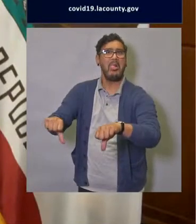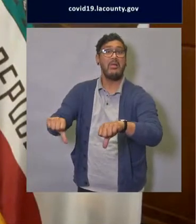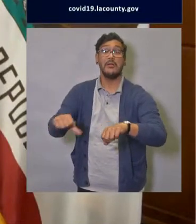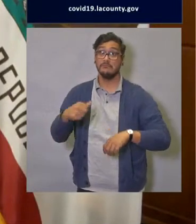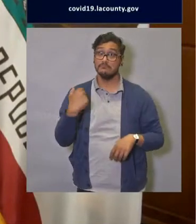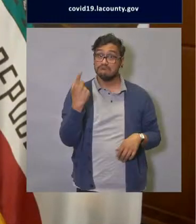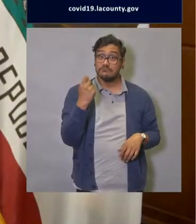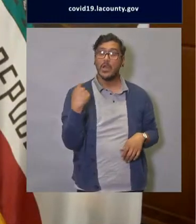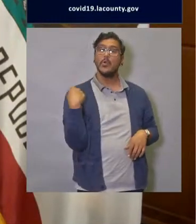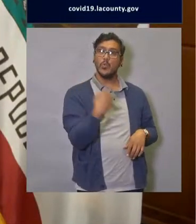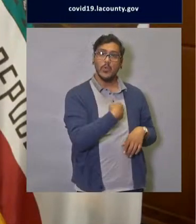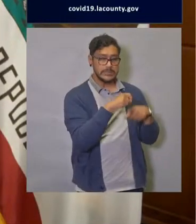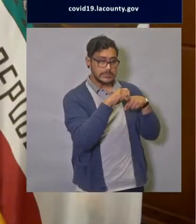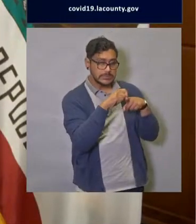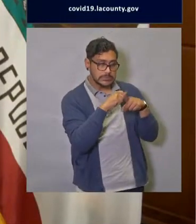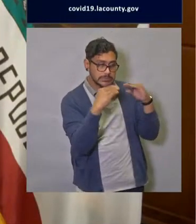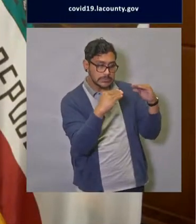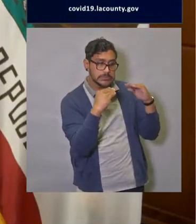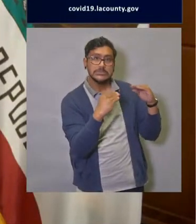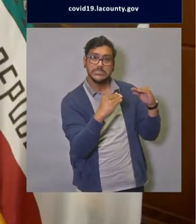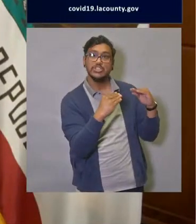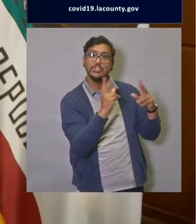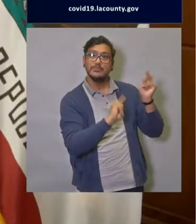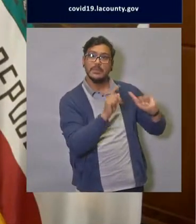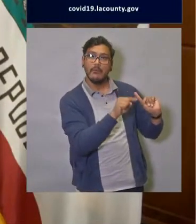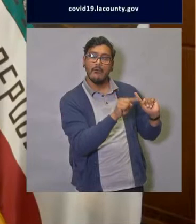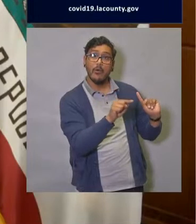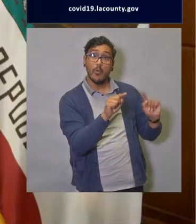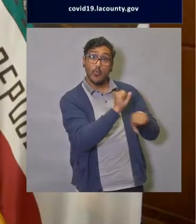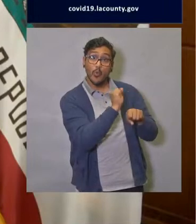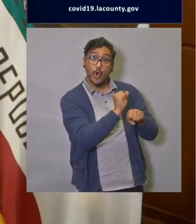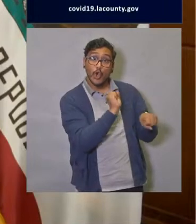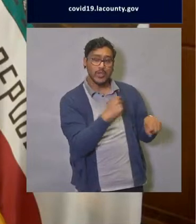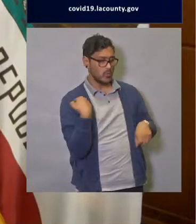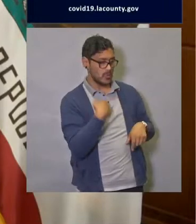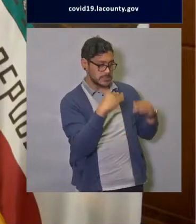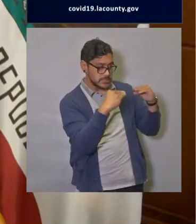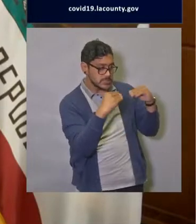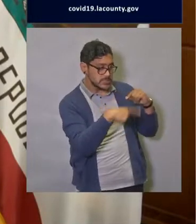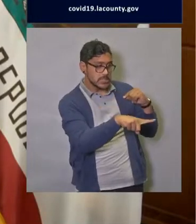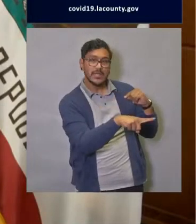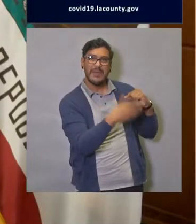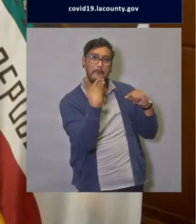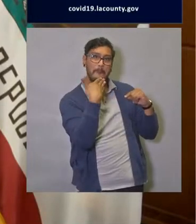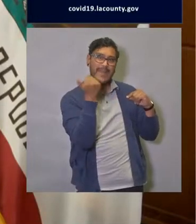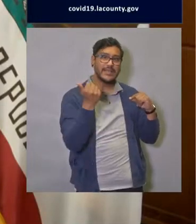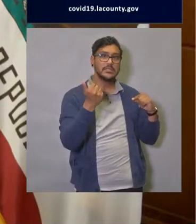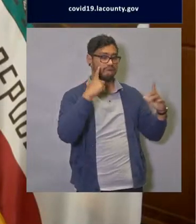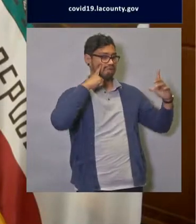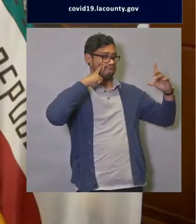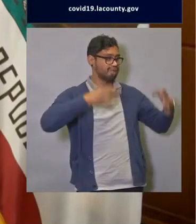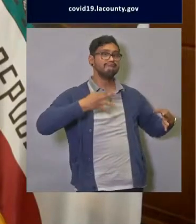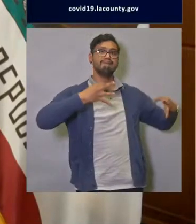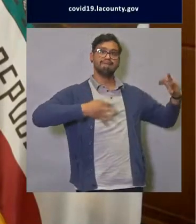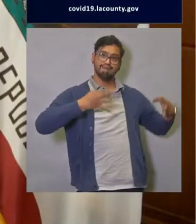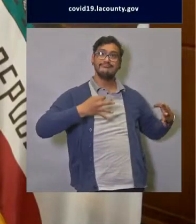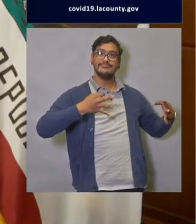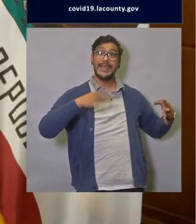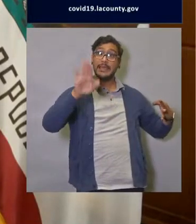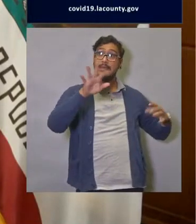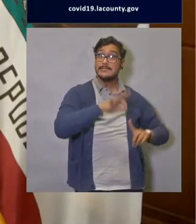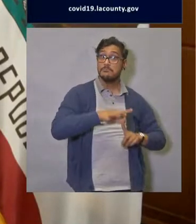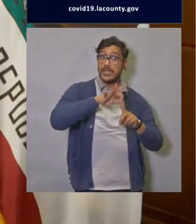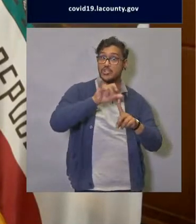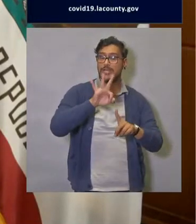eligibility screeners at the county sites and ensuring that they use the best judgment especially when working with older and